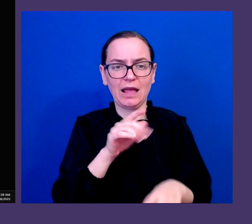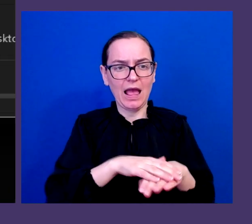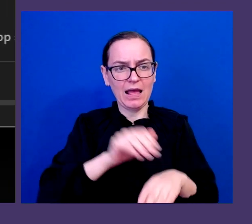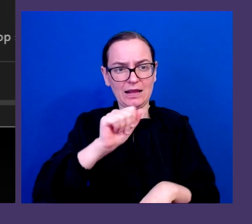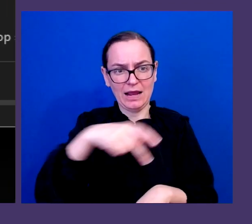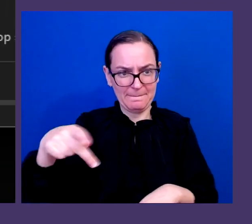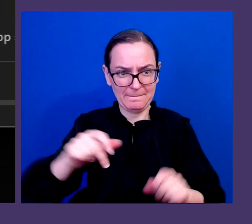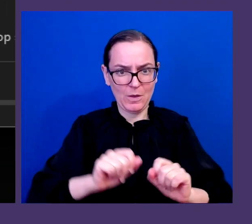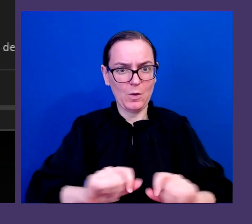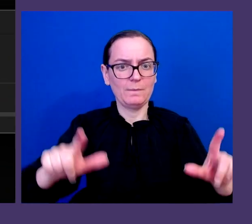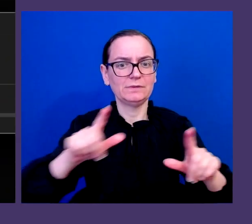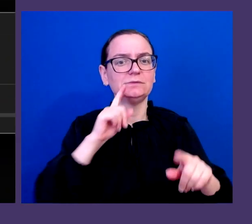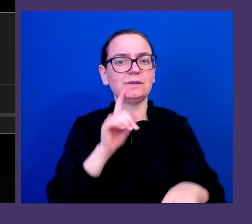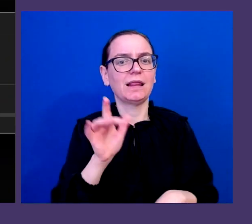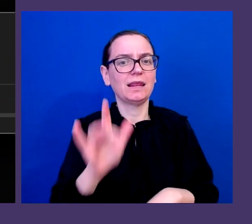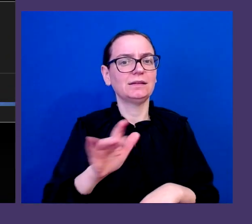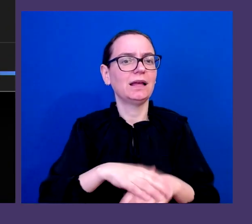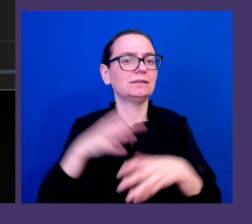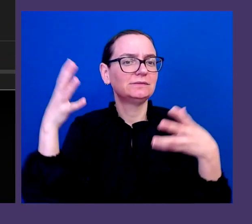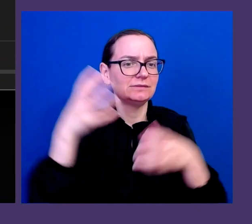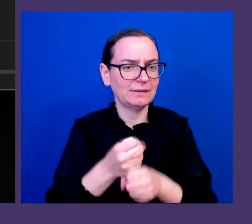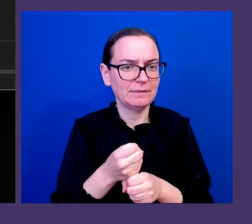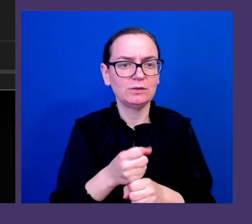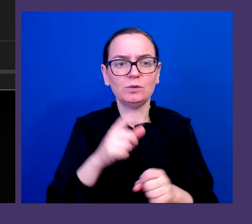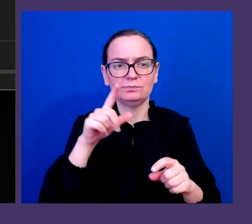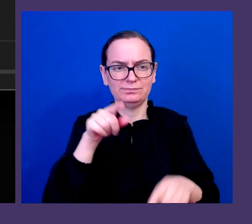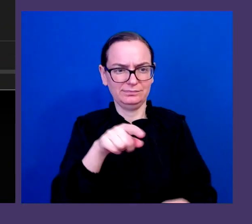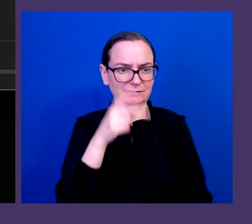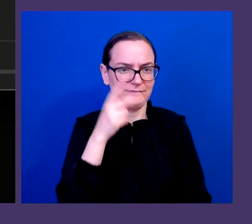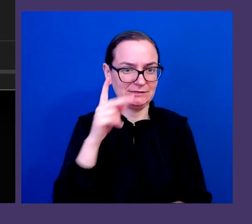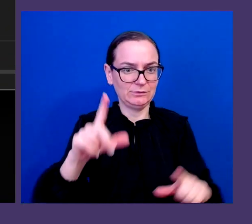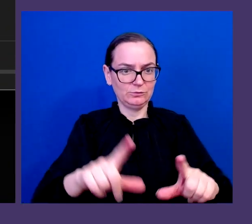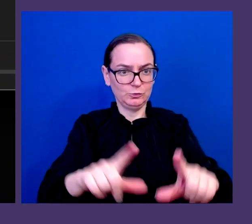I'm going to zoom in with magnifier. Windows Plus will launch magnifier for you.